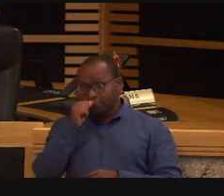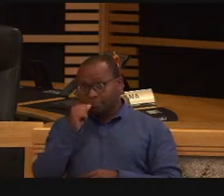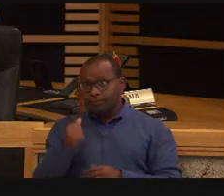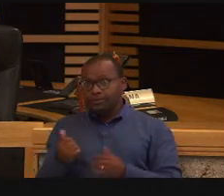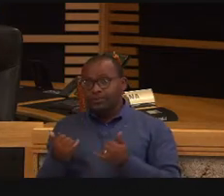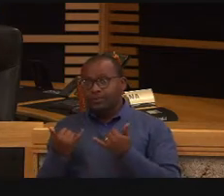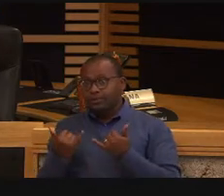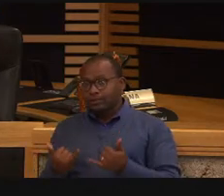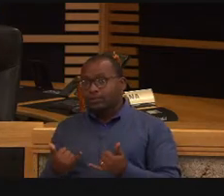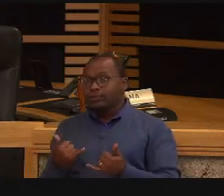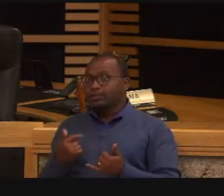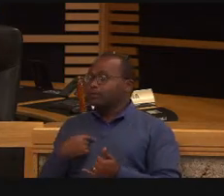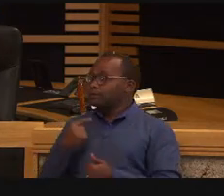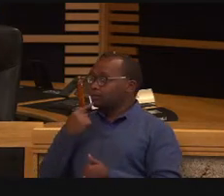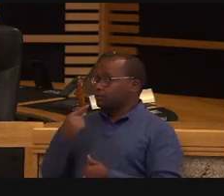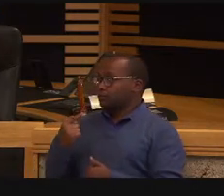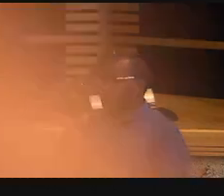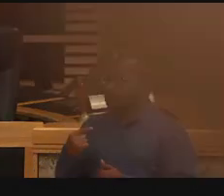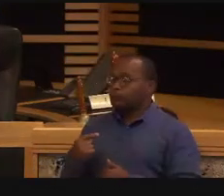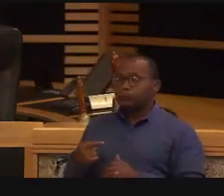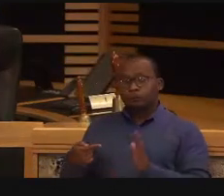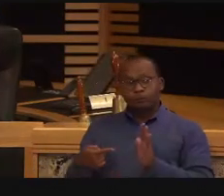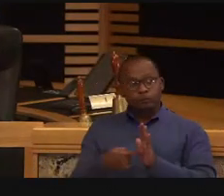report by the following.